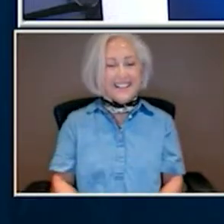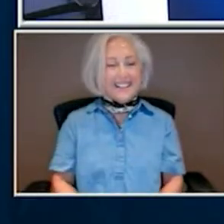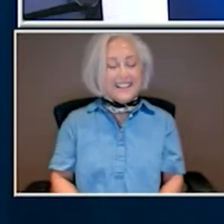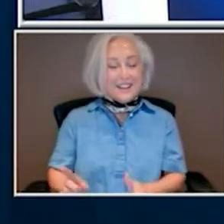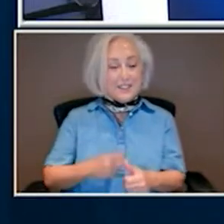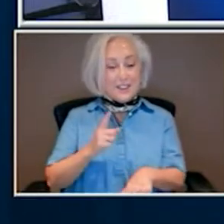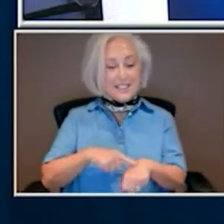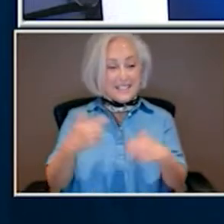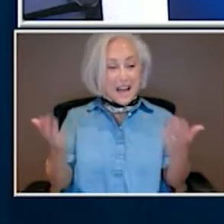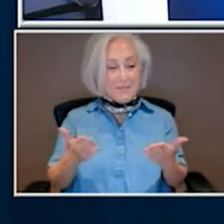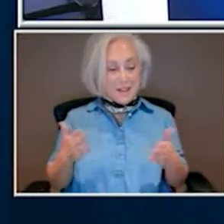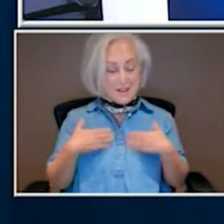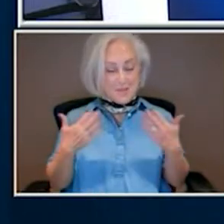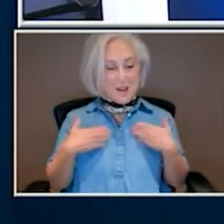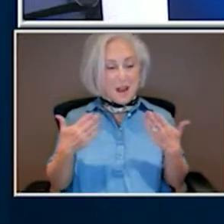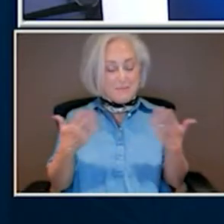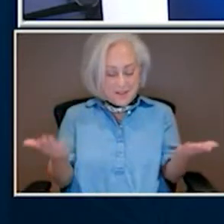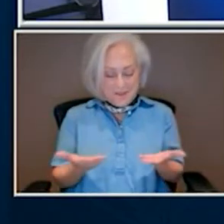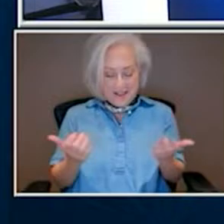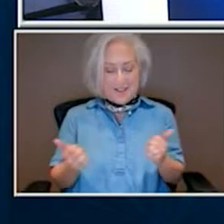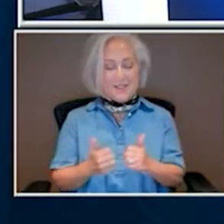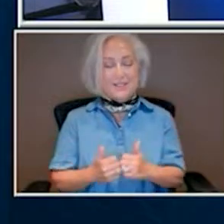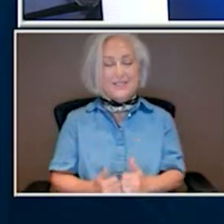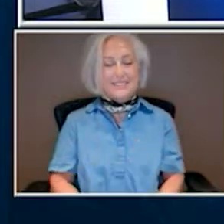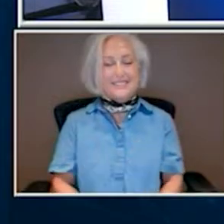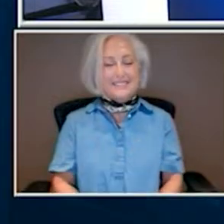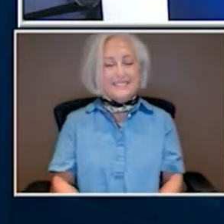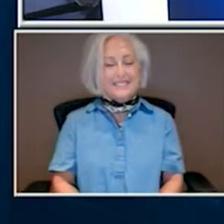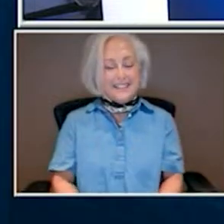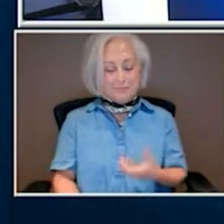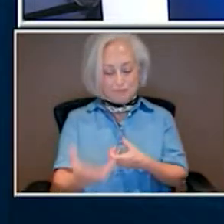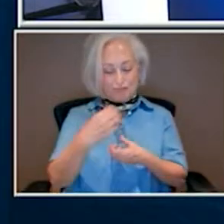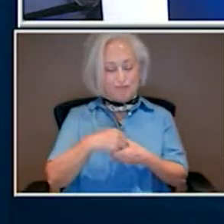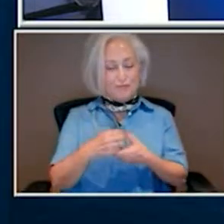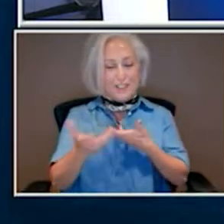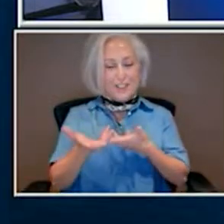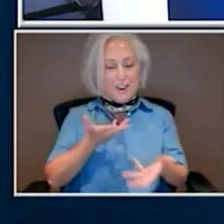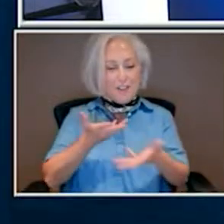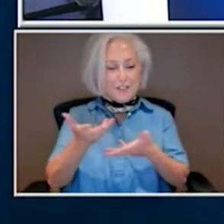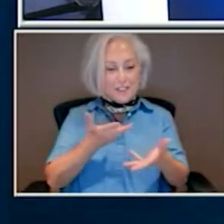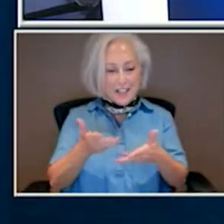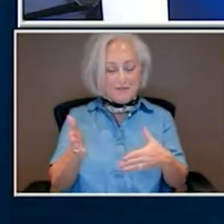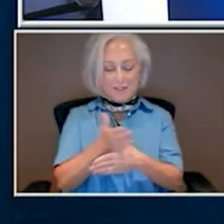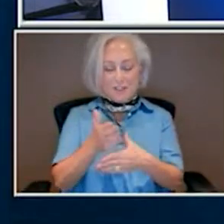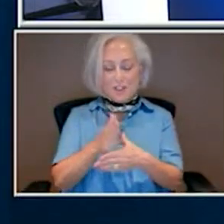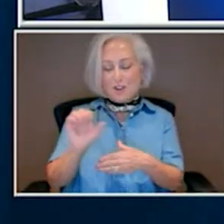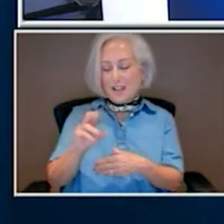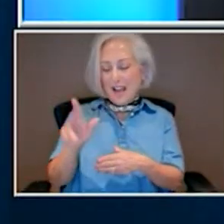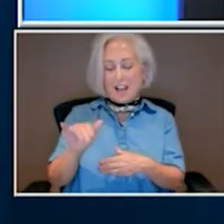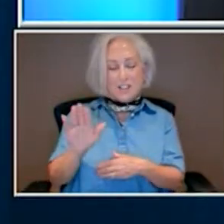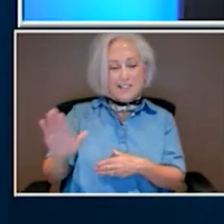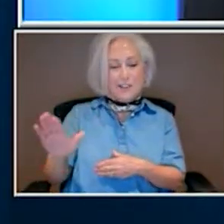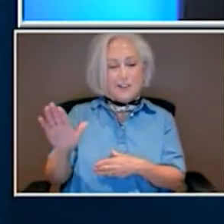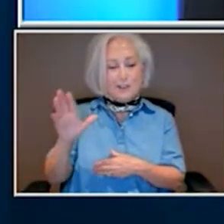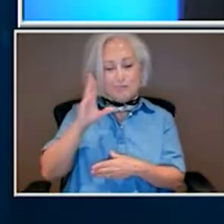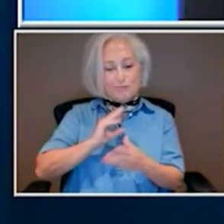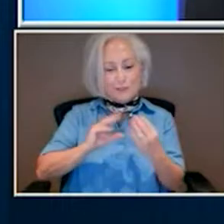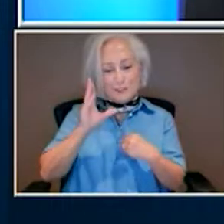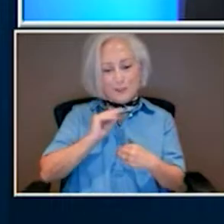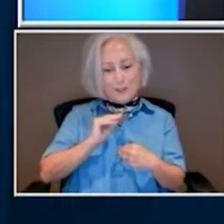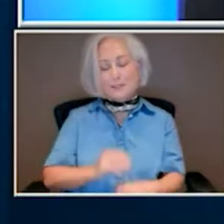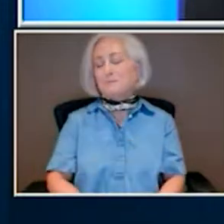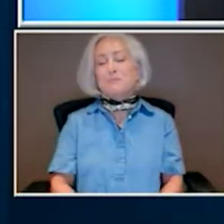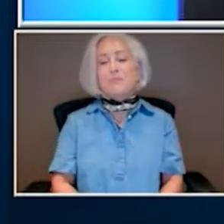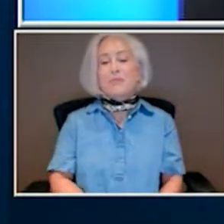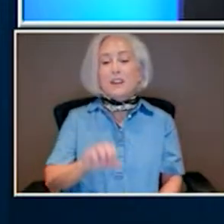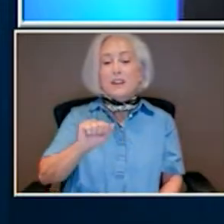you on the show with us and joining the conversation and sharing more about Ashley's journey. Ashley, you work in a school